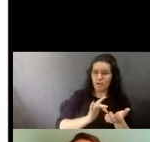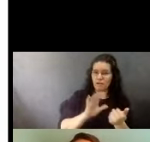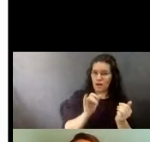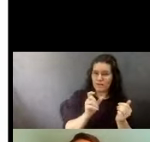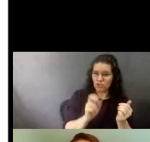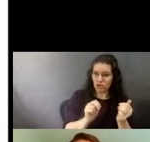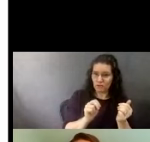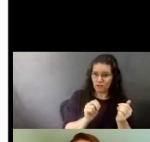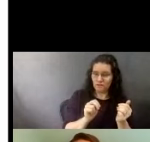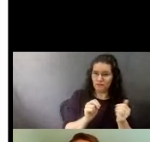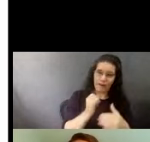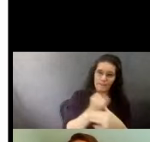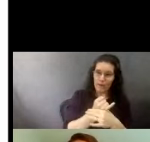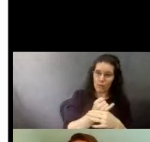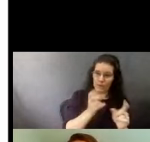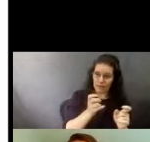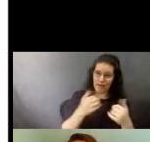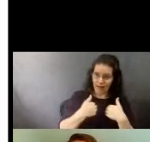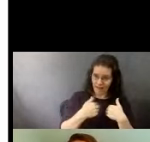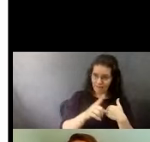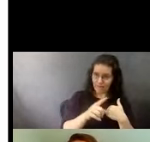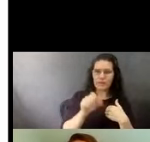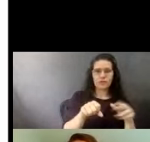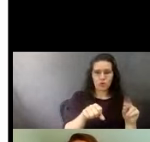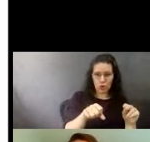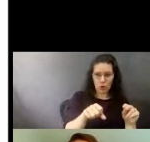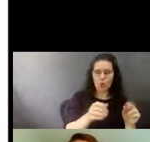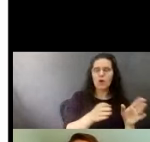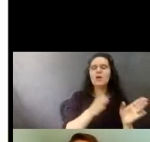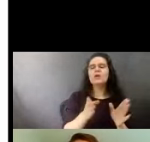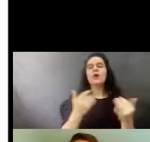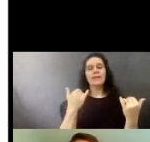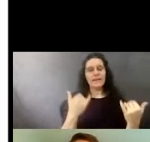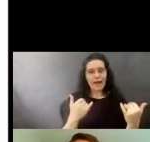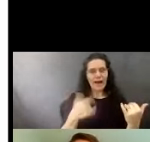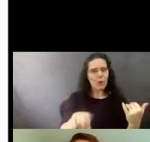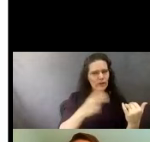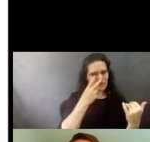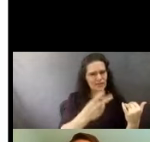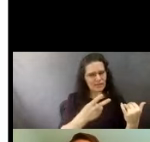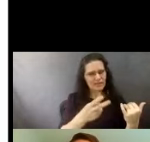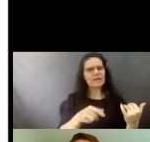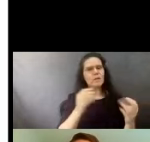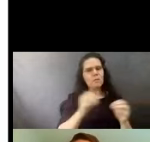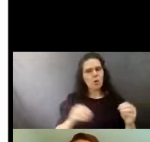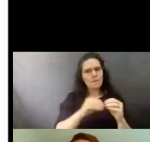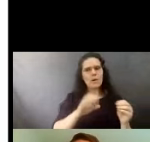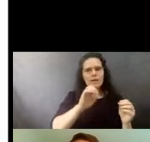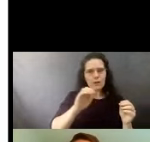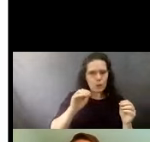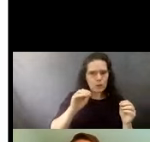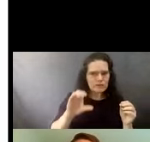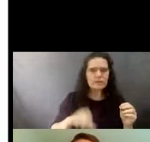wasn't necessarily clear at the beginning of all of this, is that the EEOC, the Department of Justice, and courts are saying, yes, COVID-19 is an